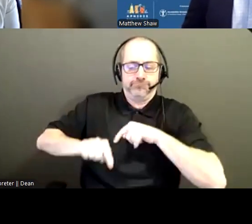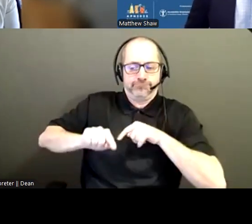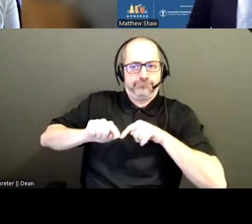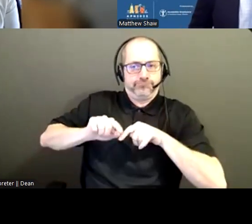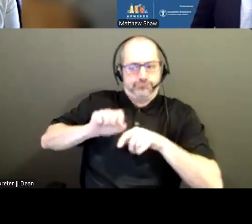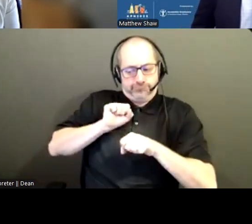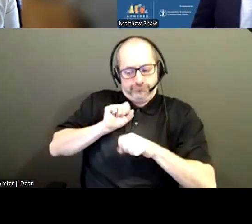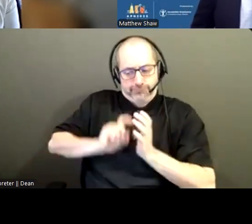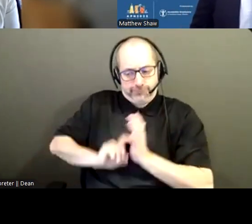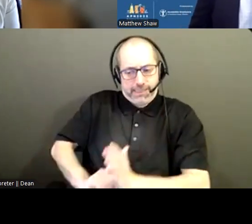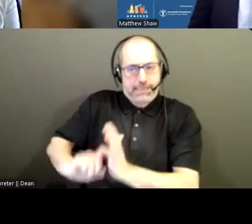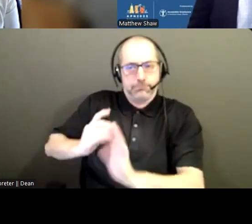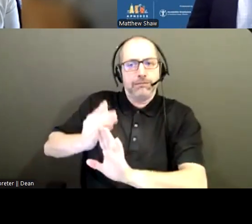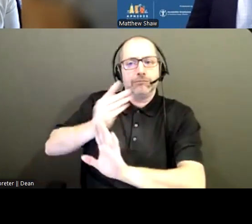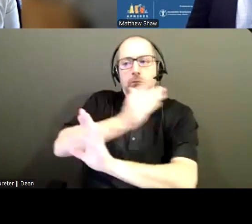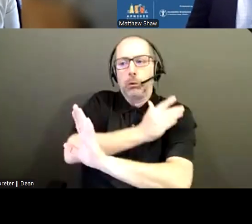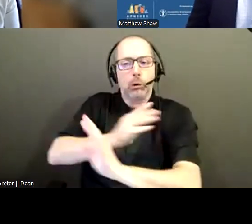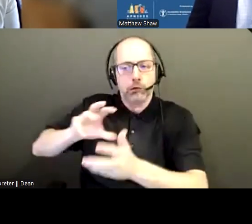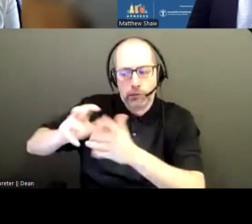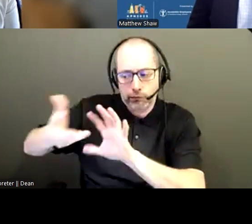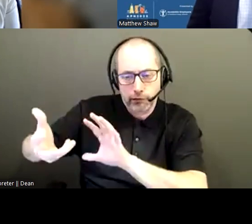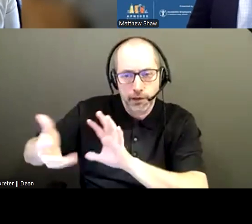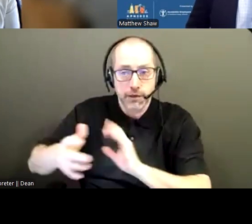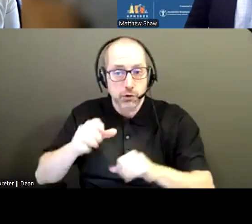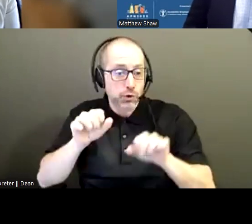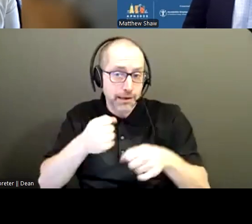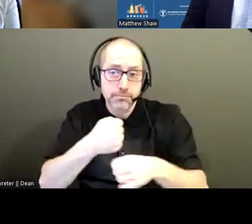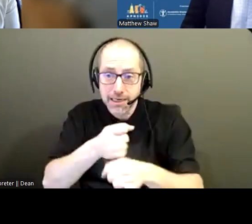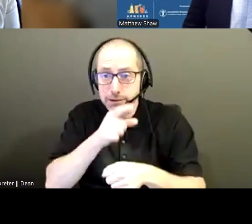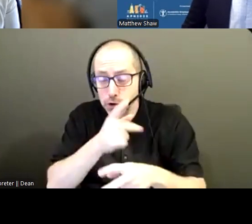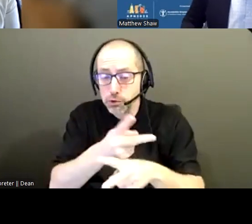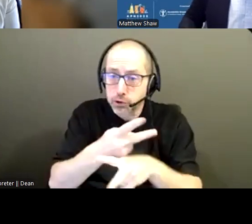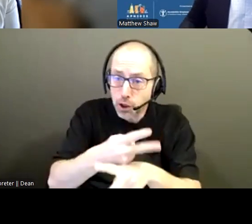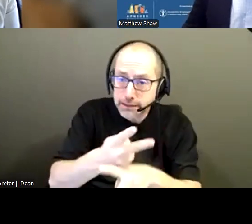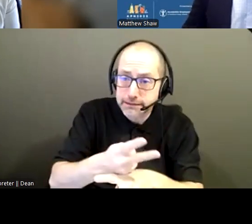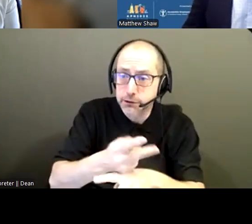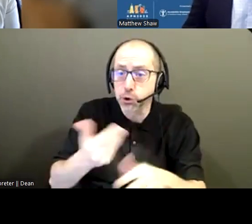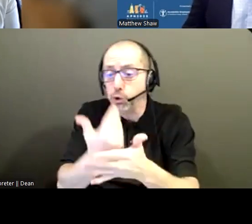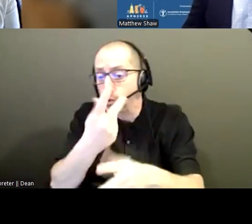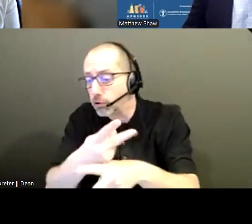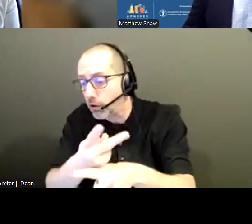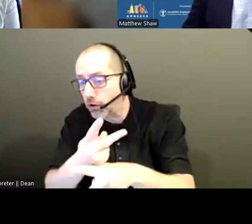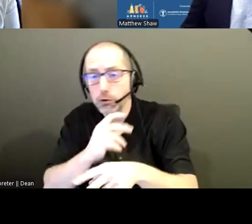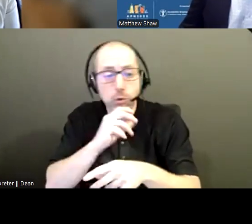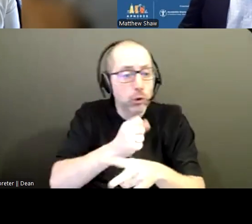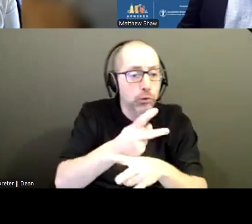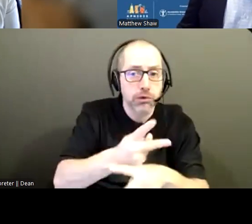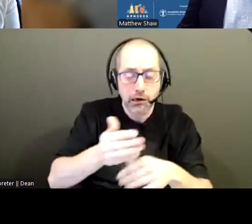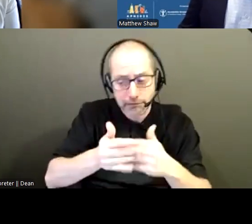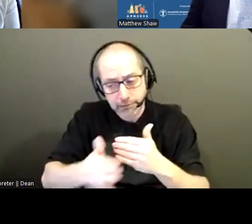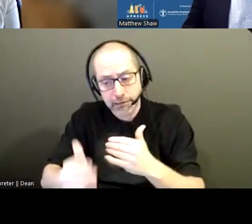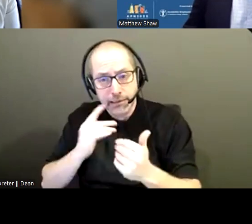work towards making sure that all of your products and legacy products and services are compliant